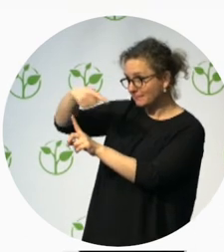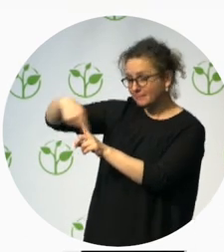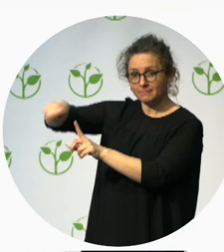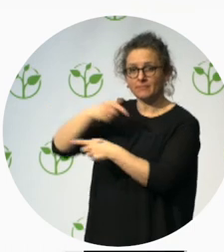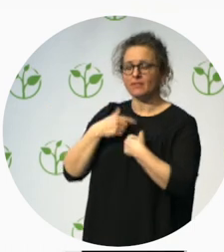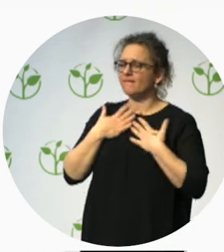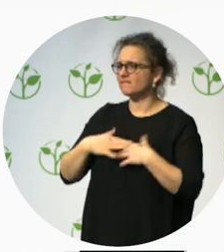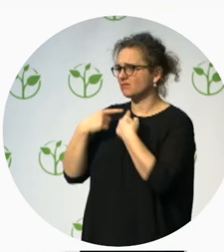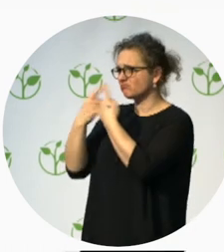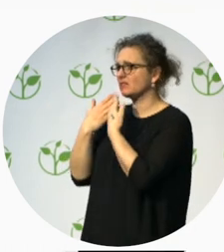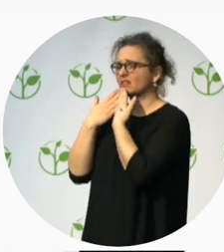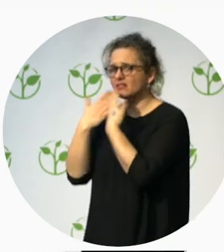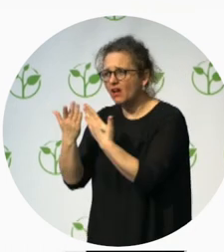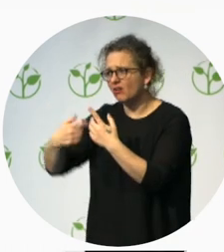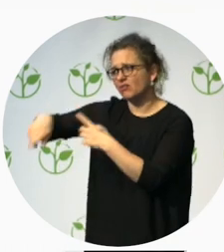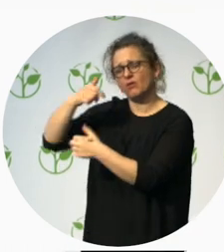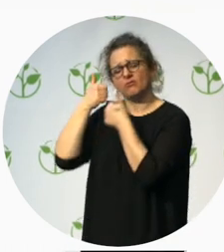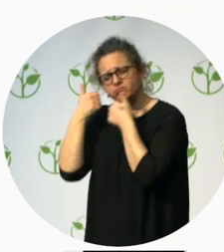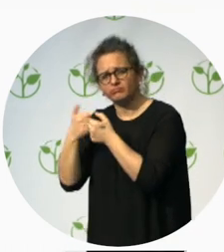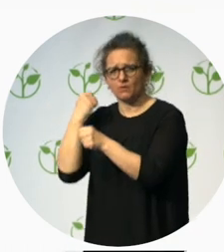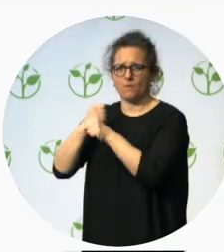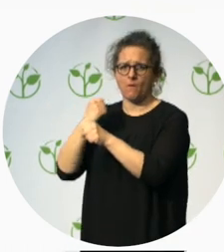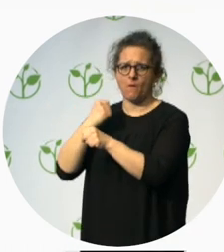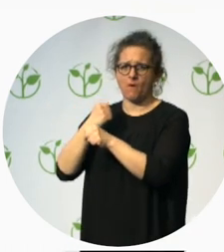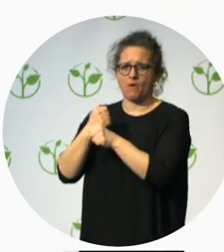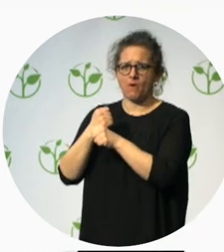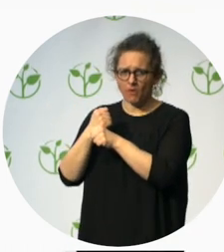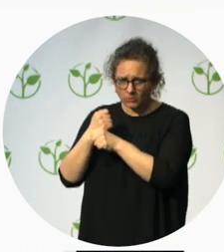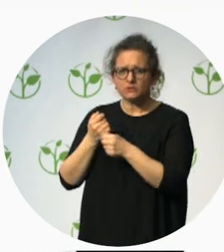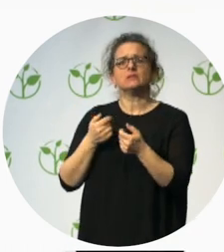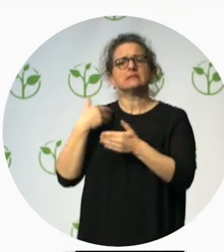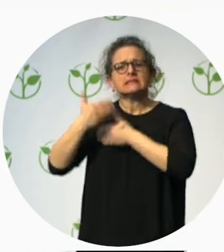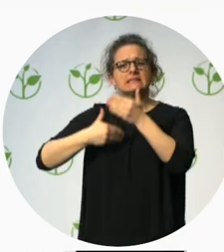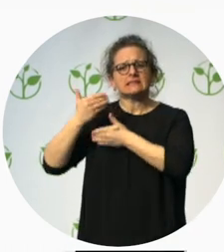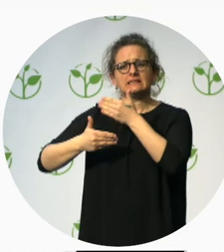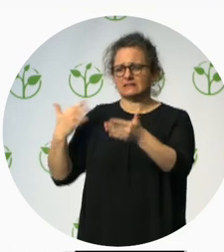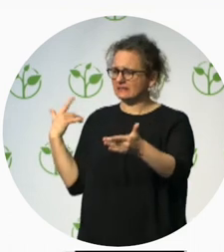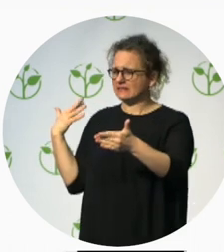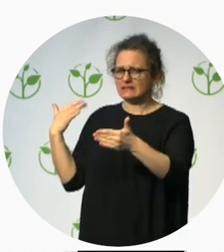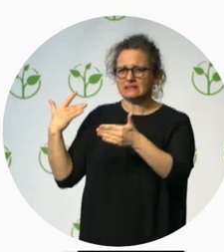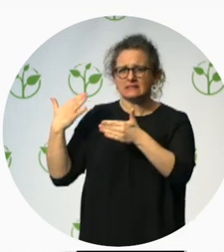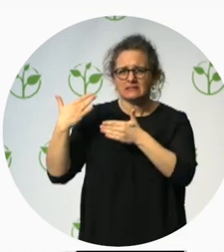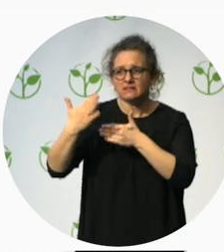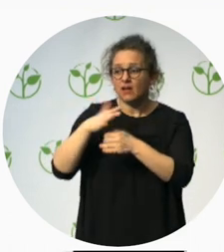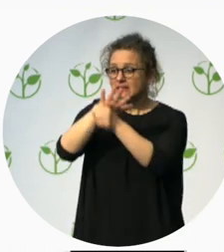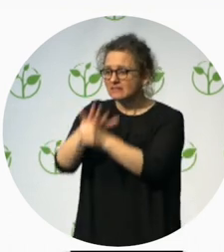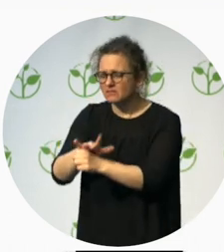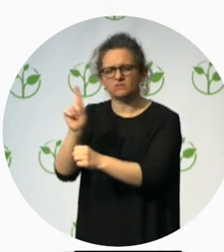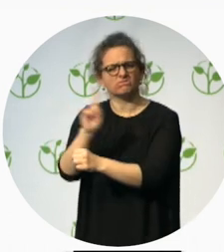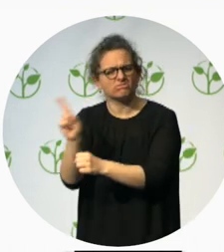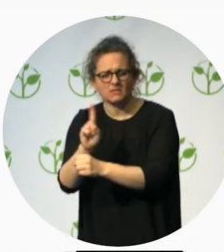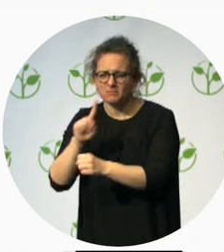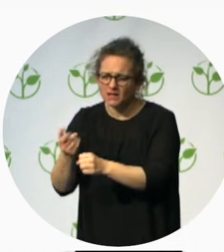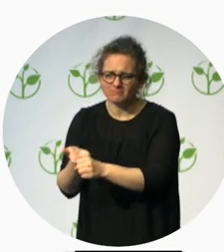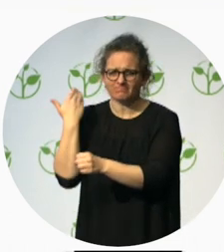and discrimination of persons with disabilities by enabling exchange and sharing innovative approaches from